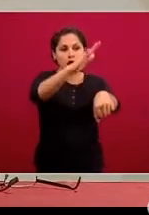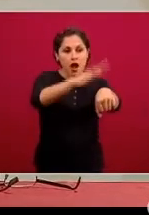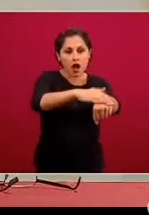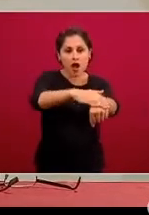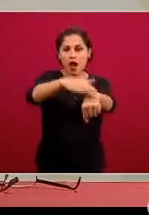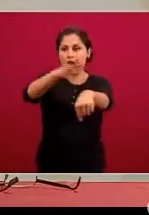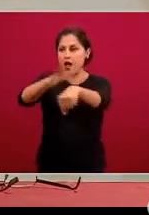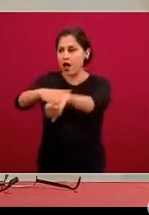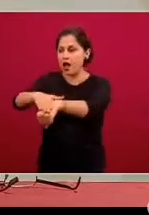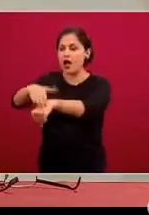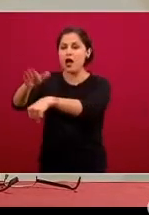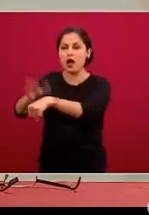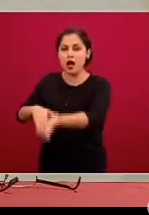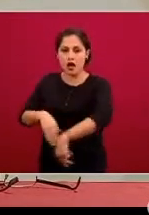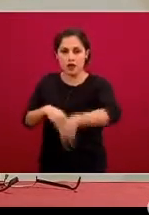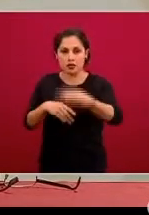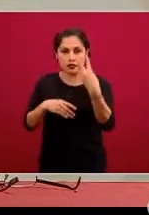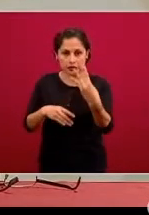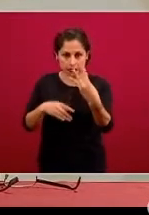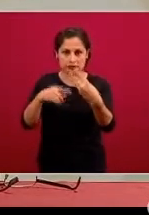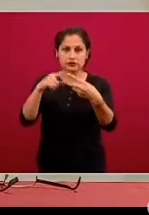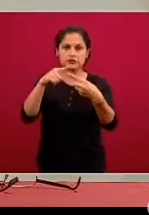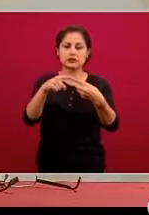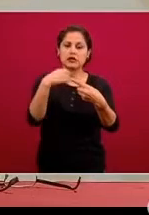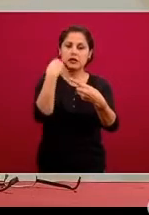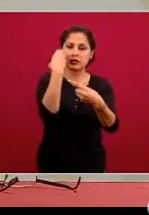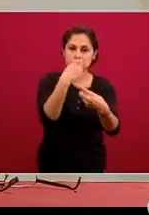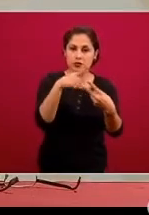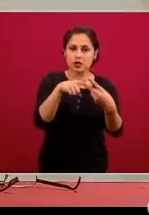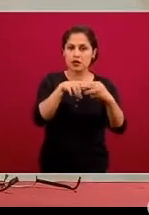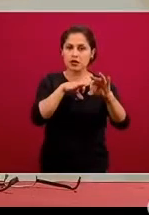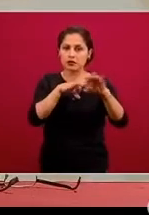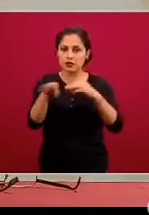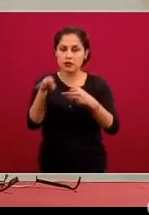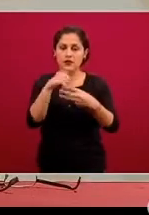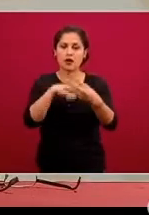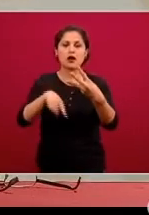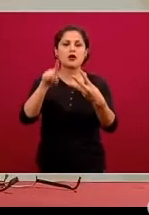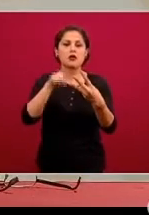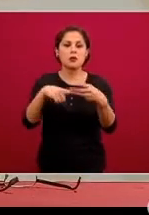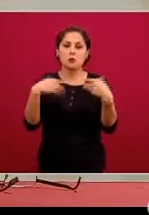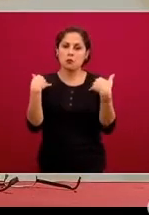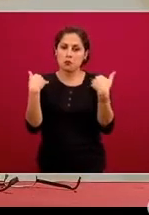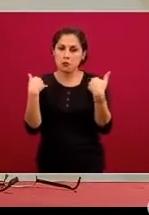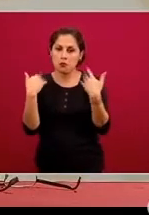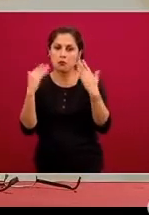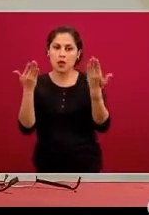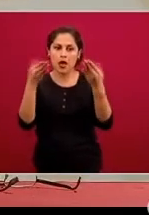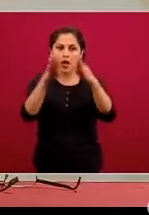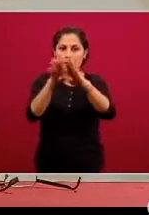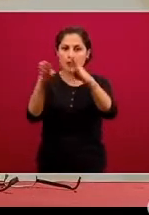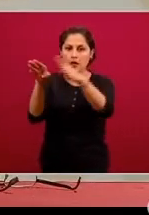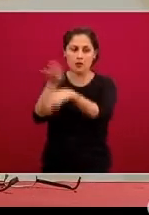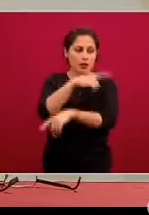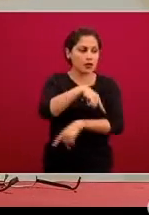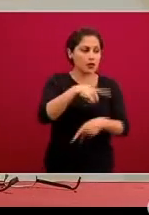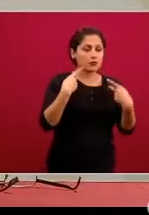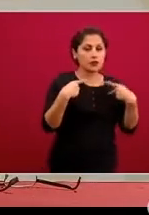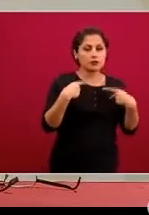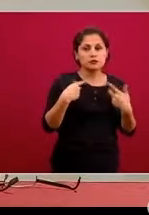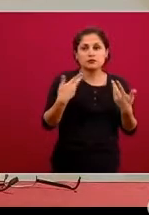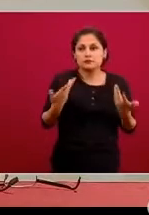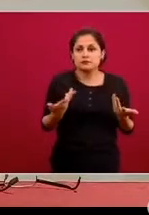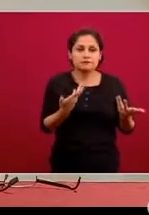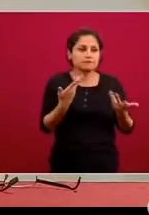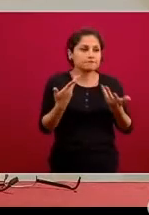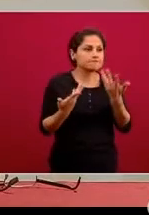restrictions forbidding people from leaving their homes. And we didn't do this in Mexico. That wasn't our focus. We